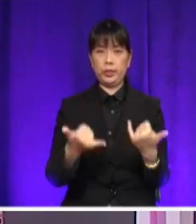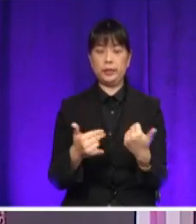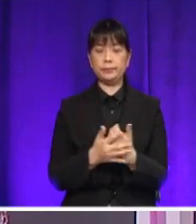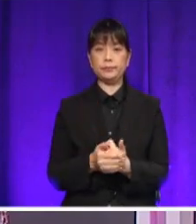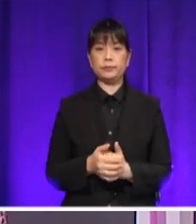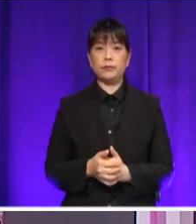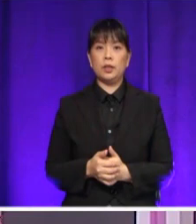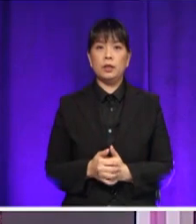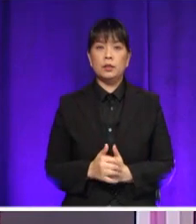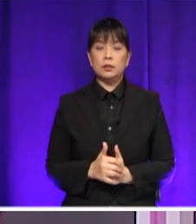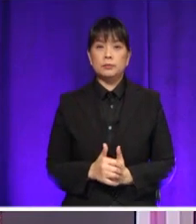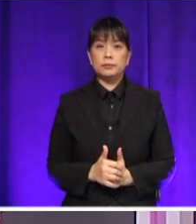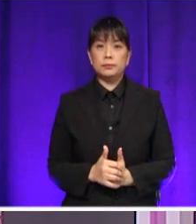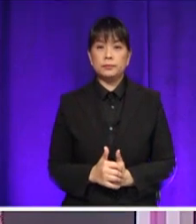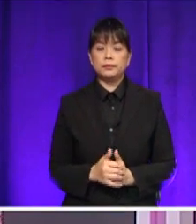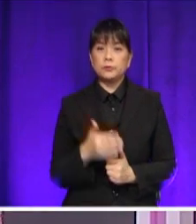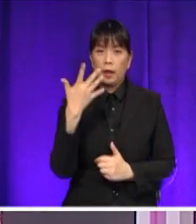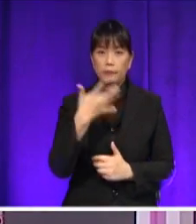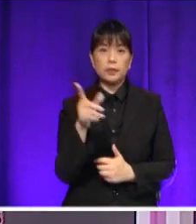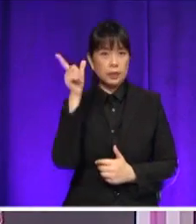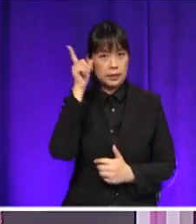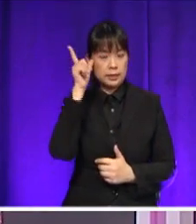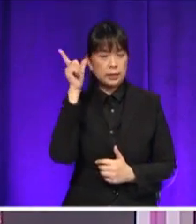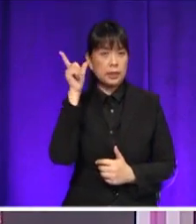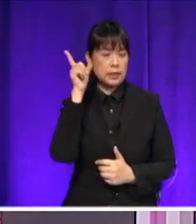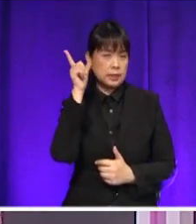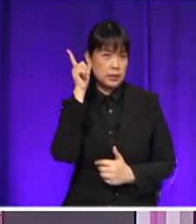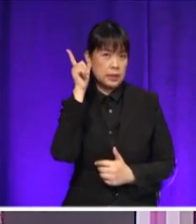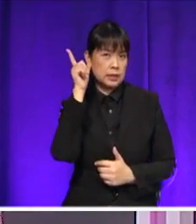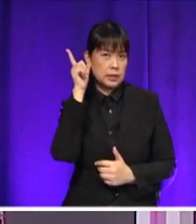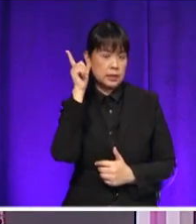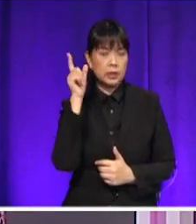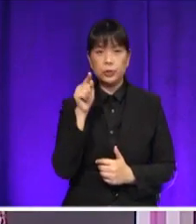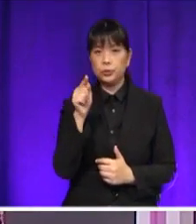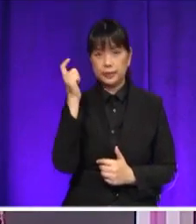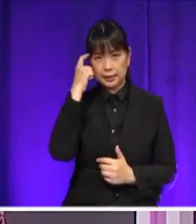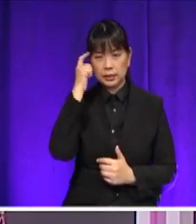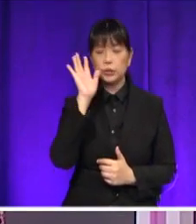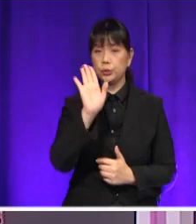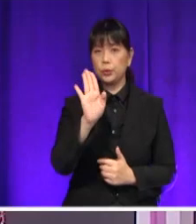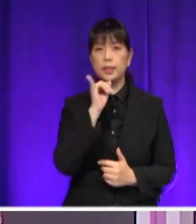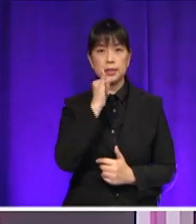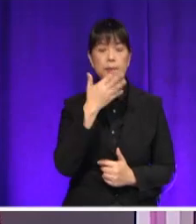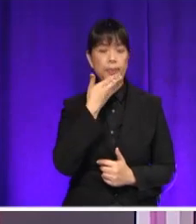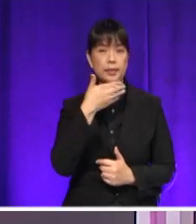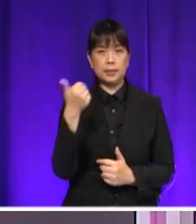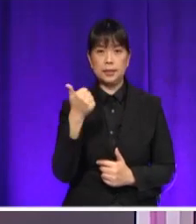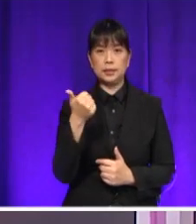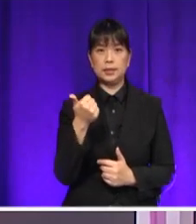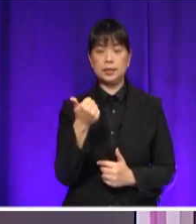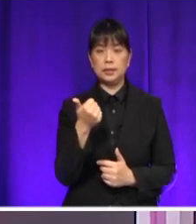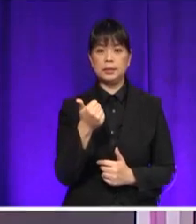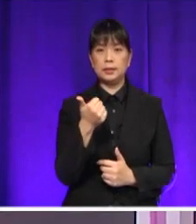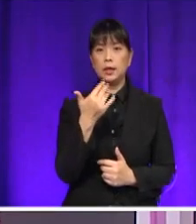screen, okay? After listening to your friend's opinion, do you still think yours is better? If so, why is